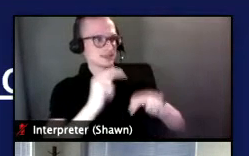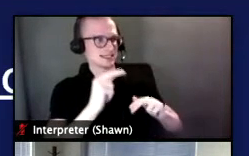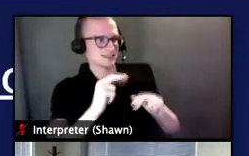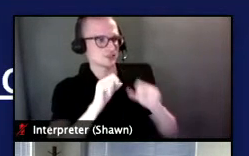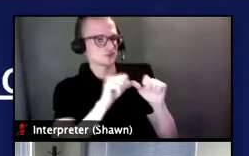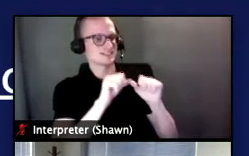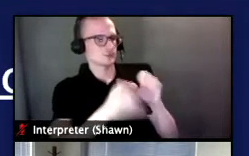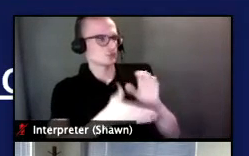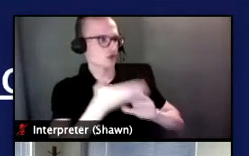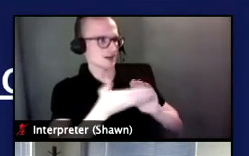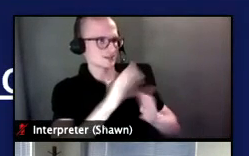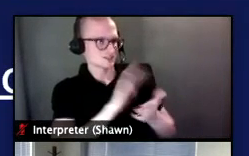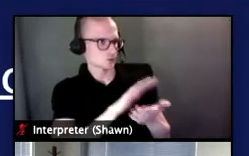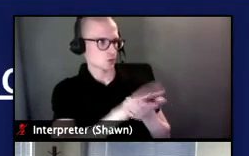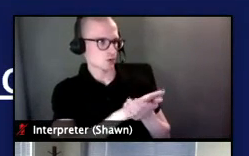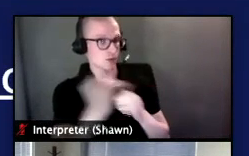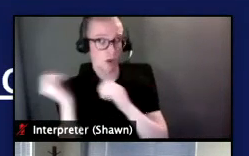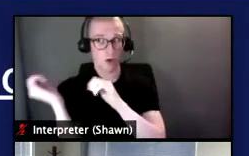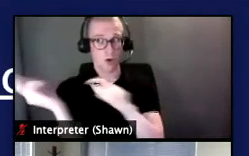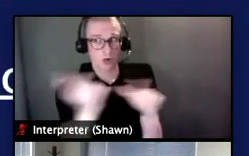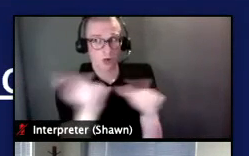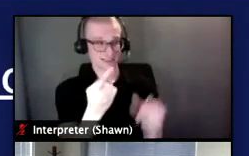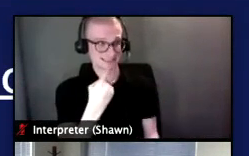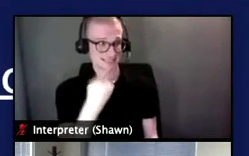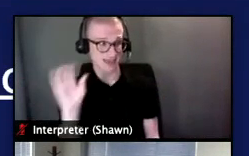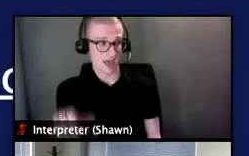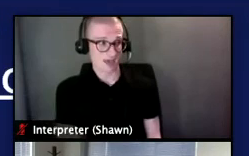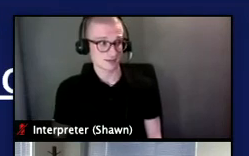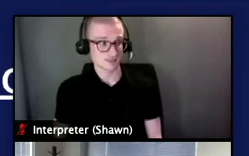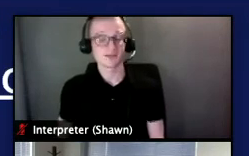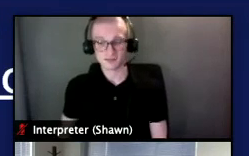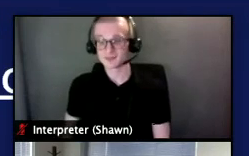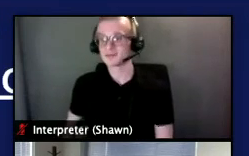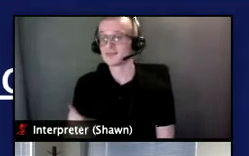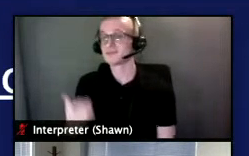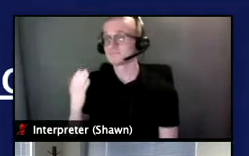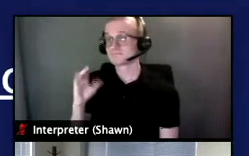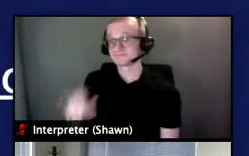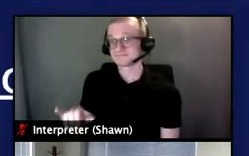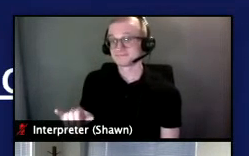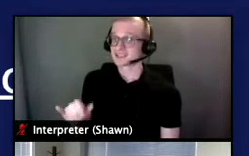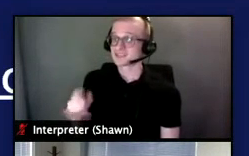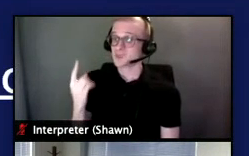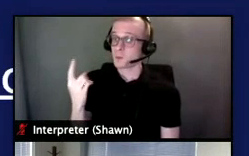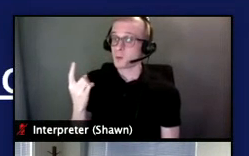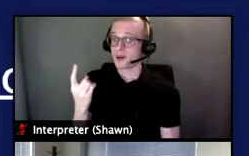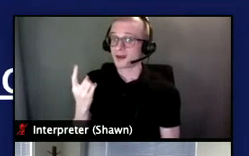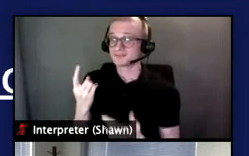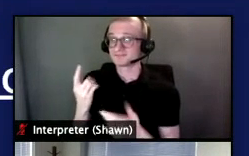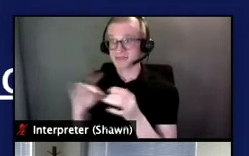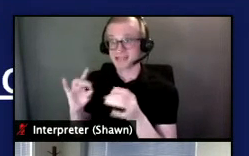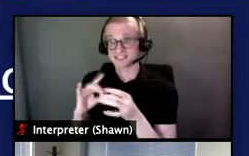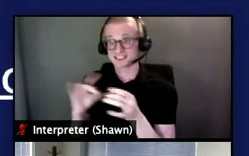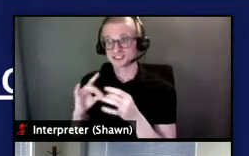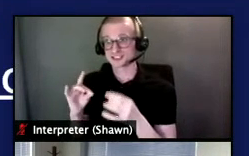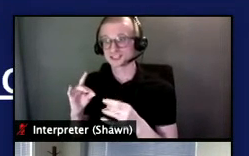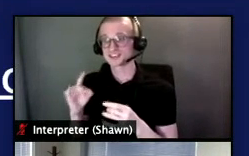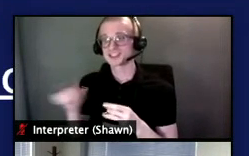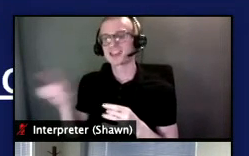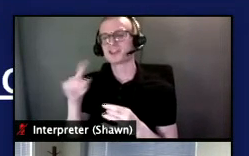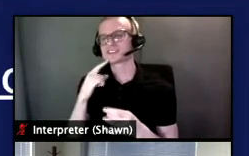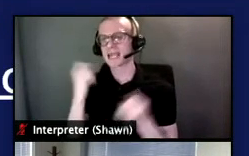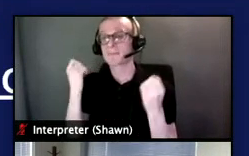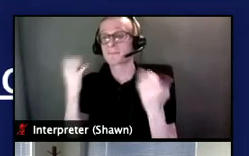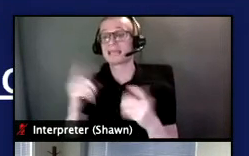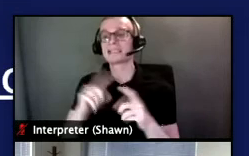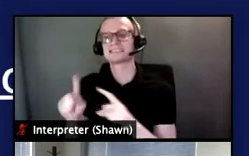That's what they're all saying. That's maybe one of a number of messages that they're saying. So they're saying a lot of different things